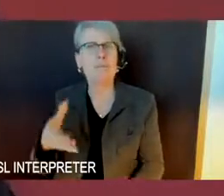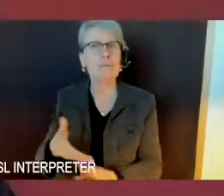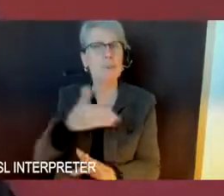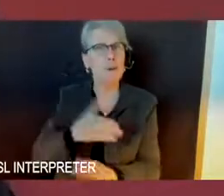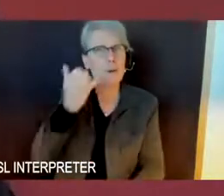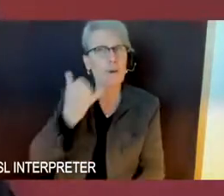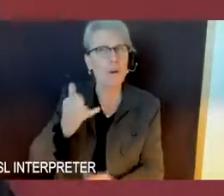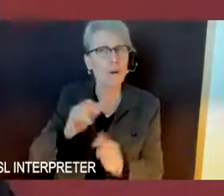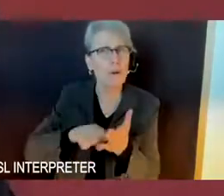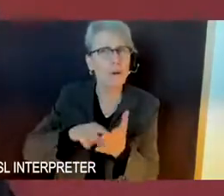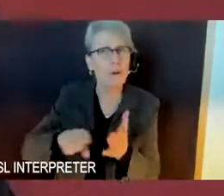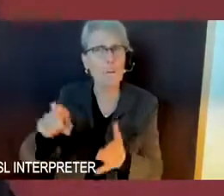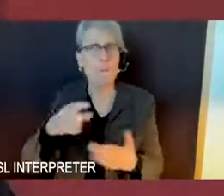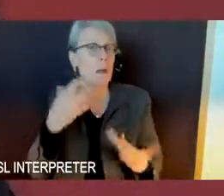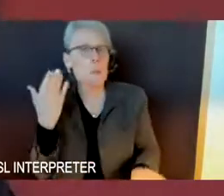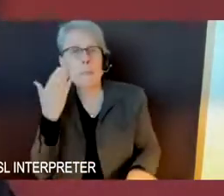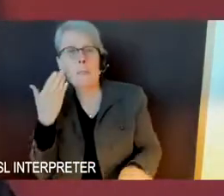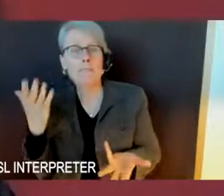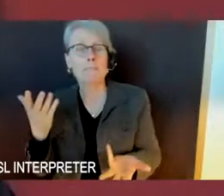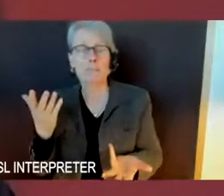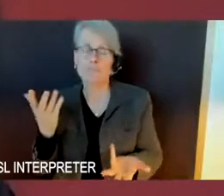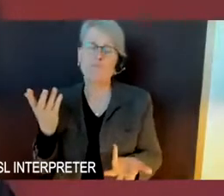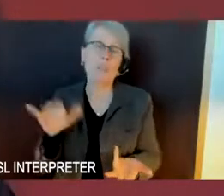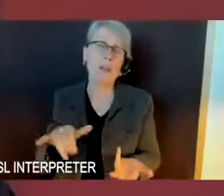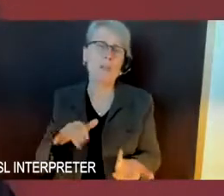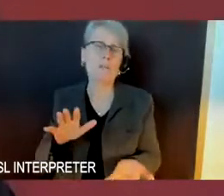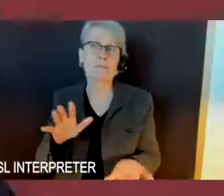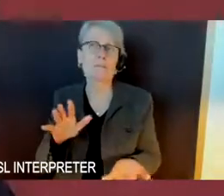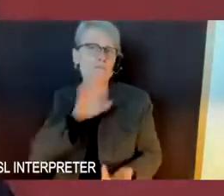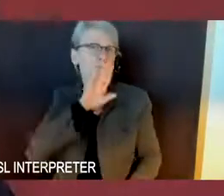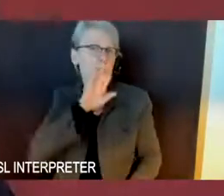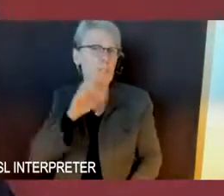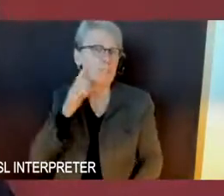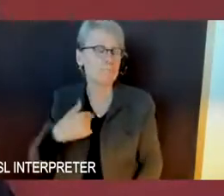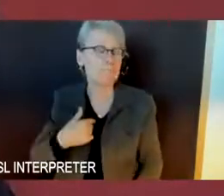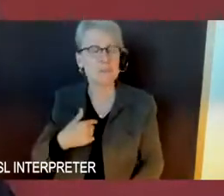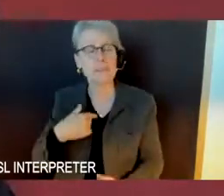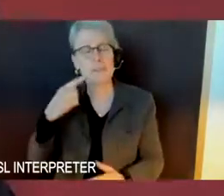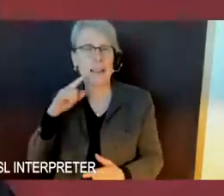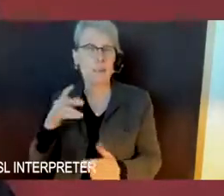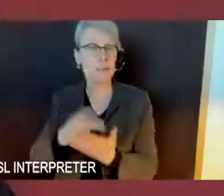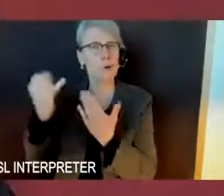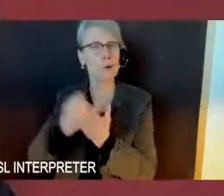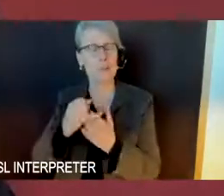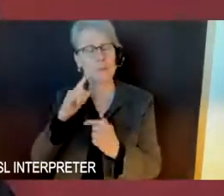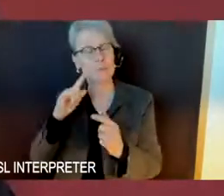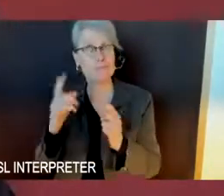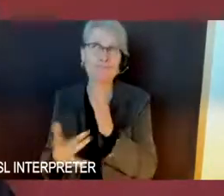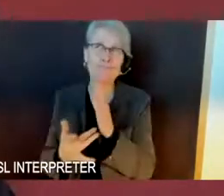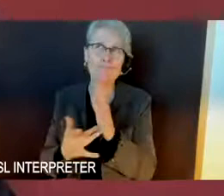spent hours researching, and for some reason we still don't have basic answers. So that was the frustration that I started focusing on,